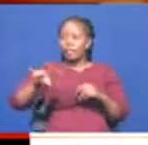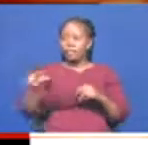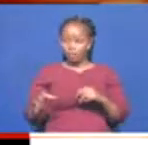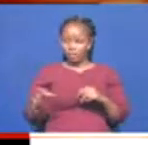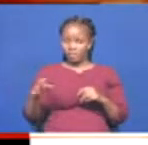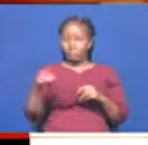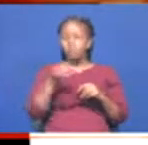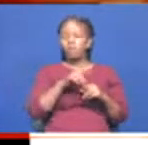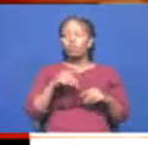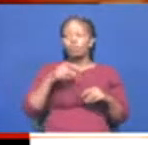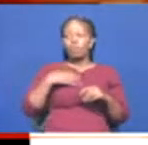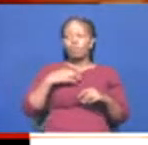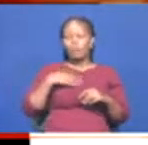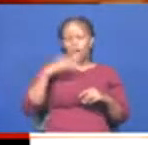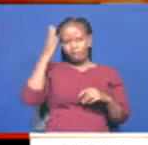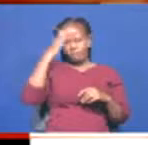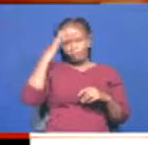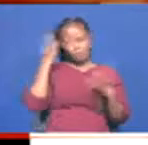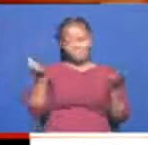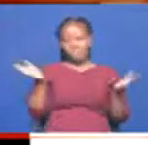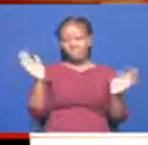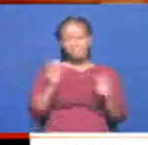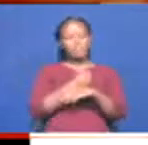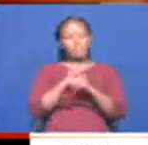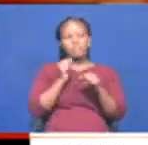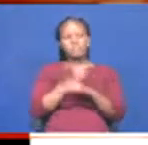been able to employ